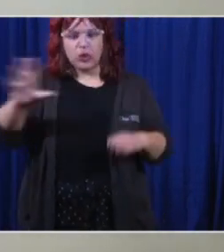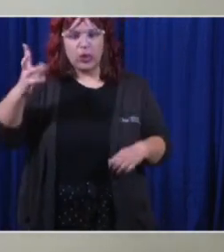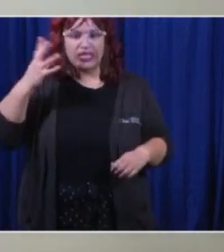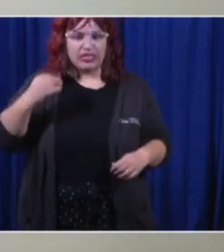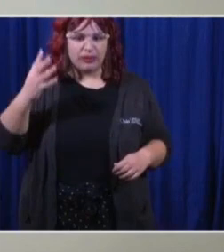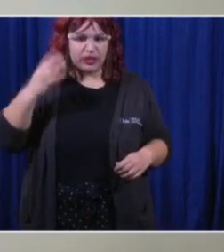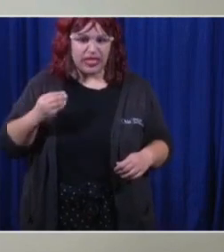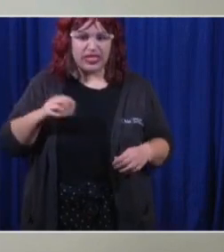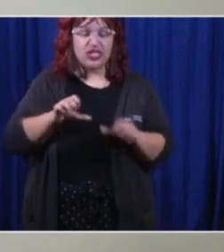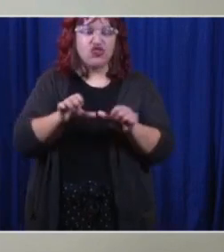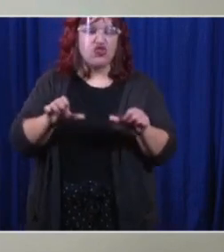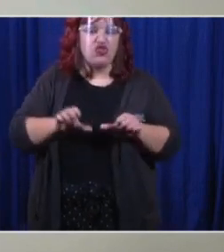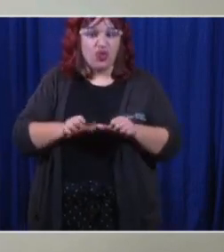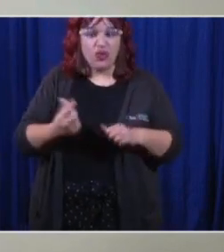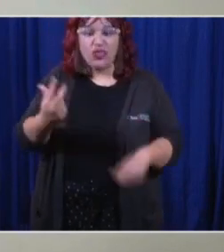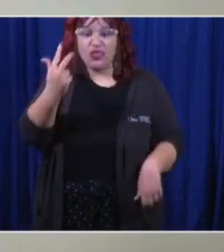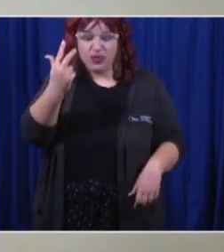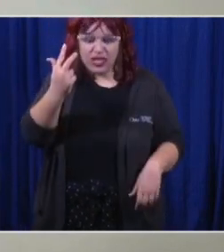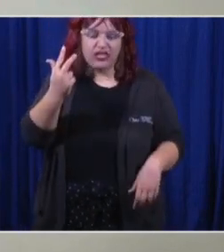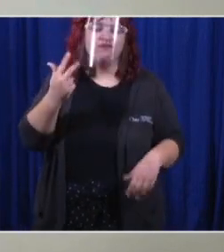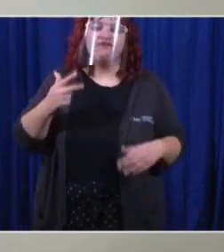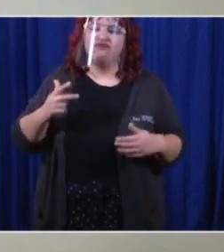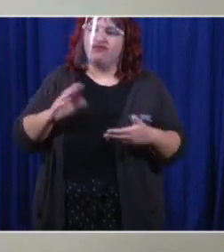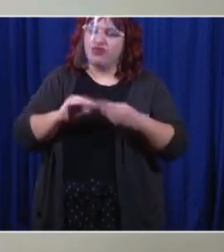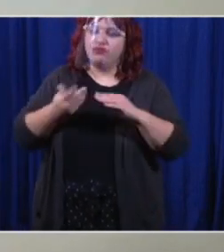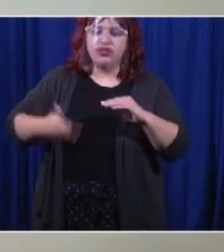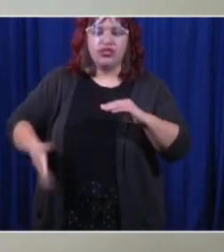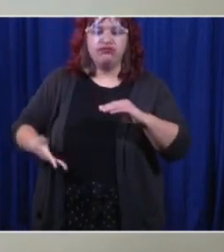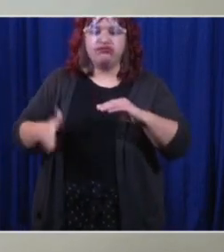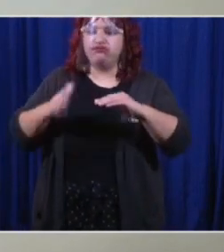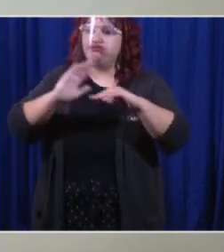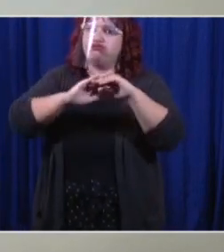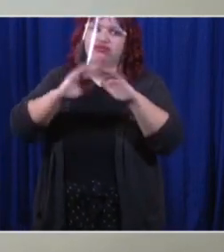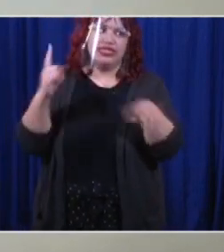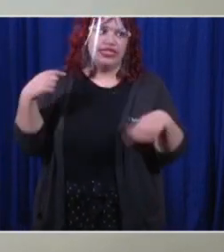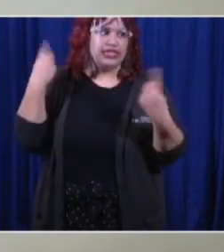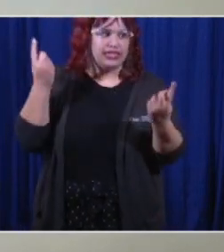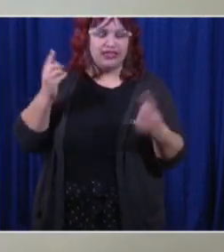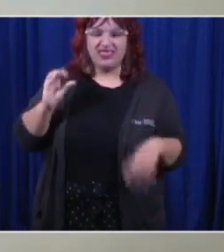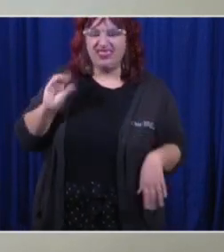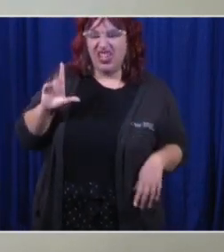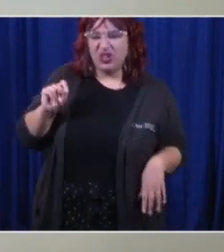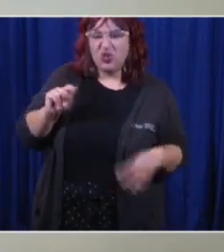of hospital cases since really the beginning of October. And